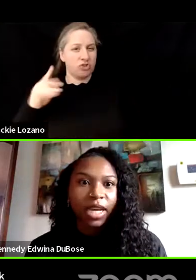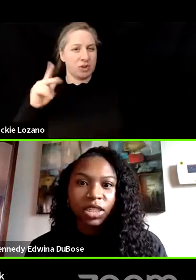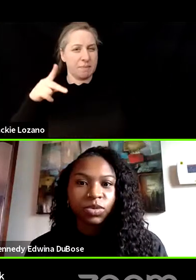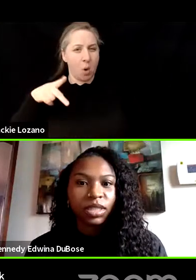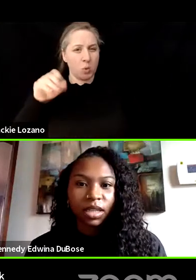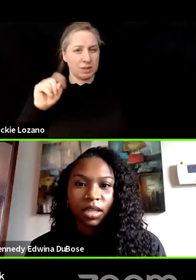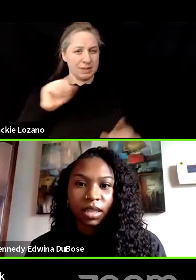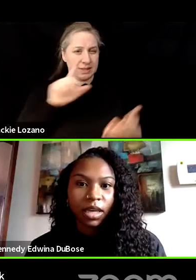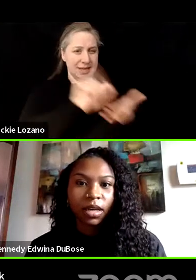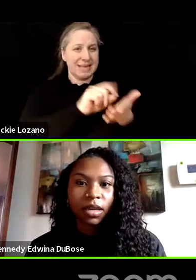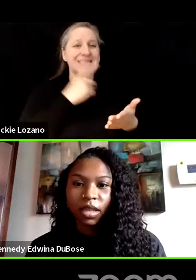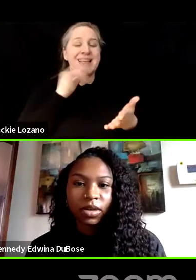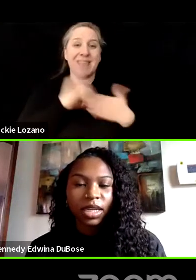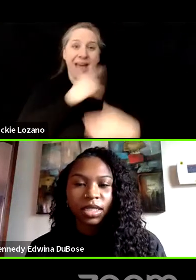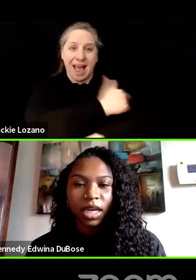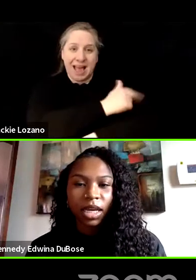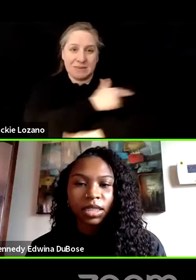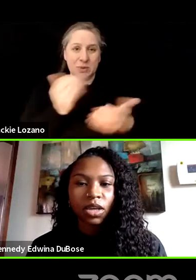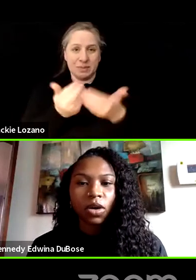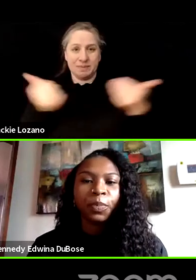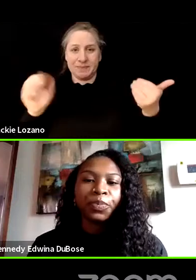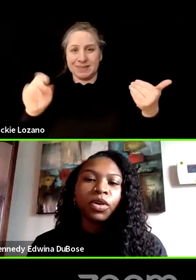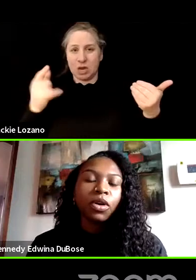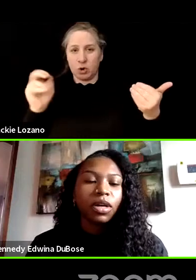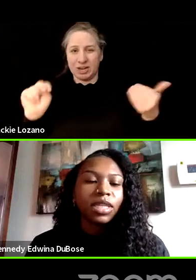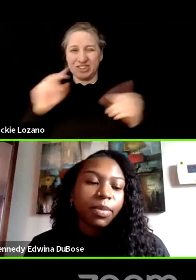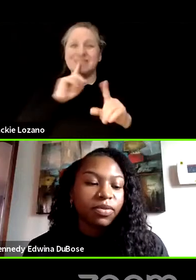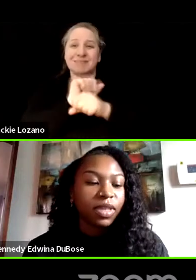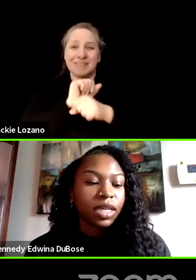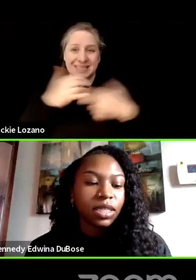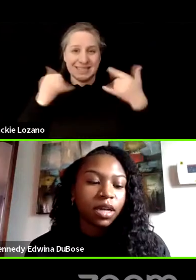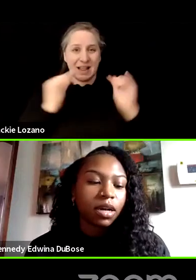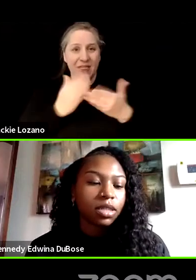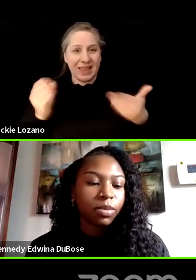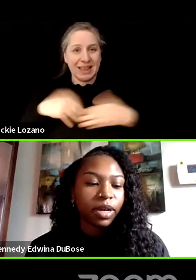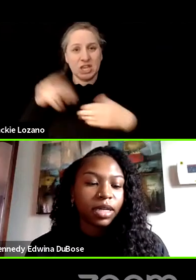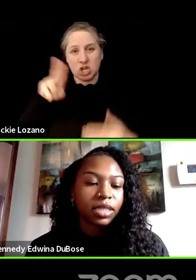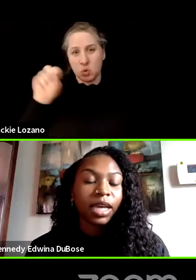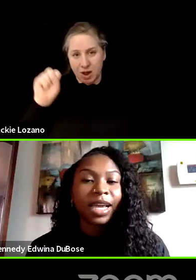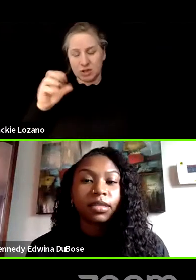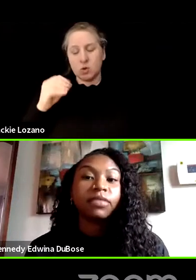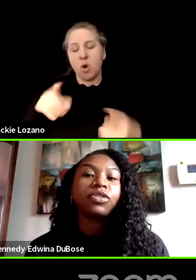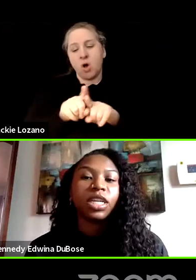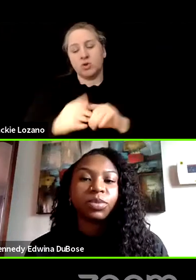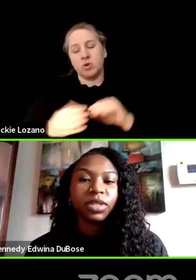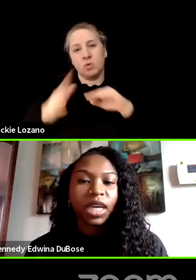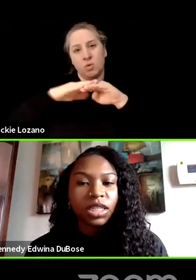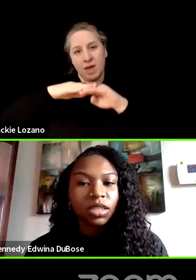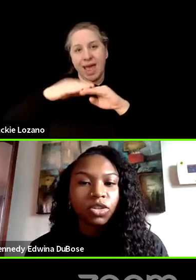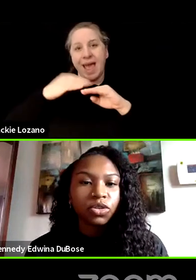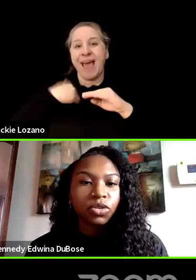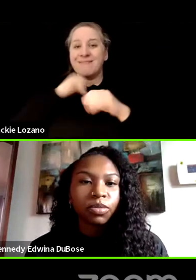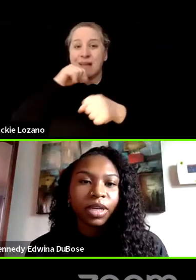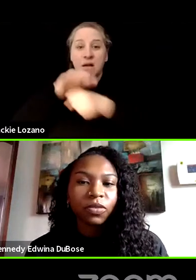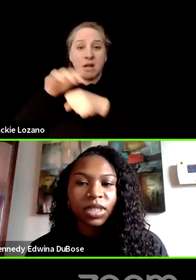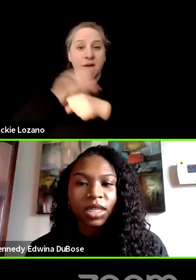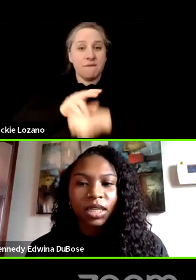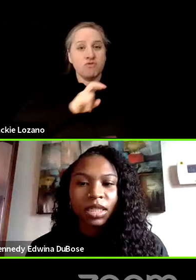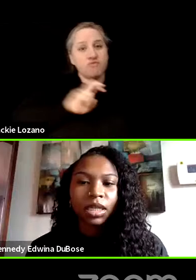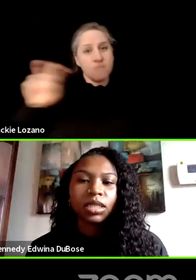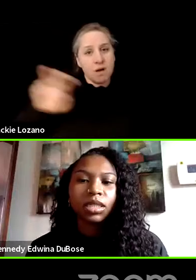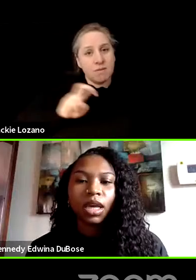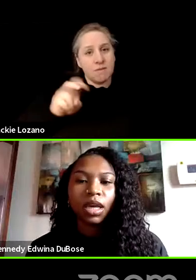hospital segregation was still a thing in the United States. So on top of this, there are also barriers like lack of transportation to